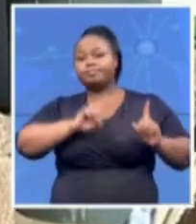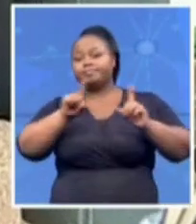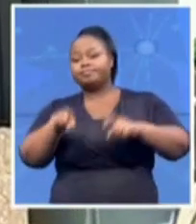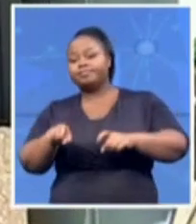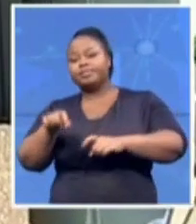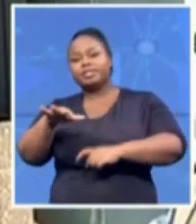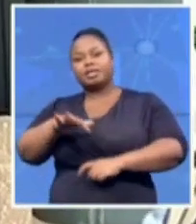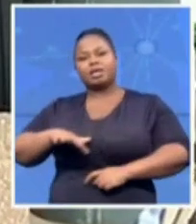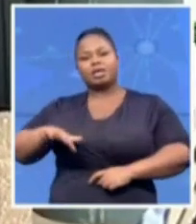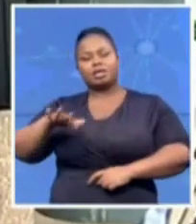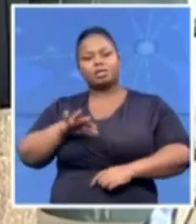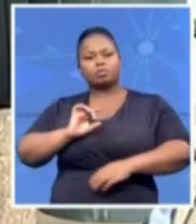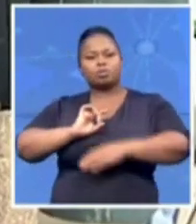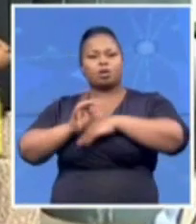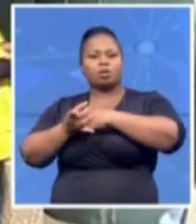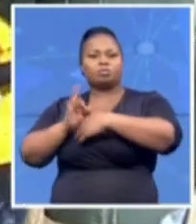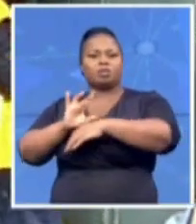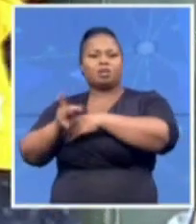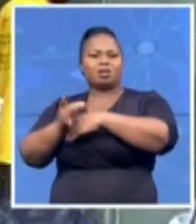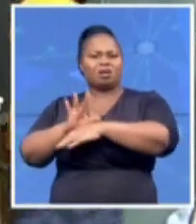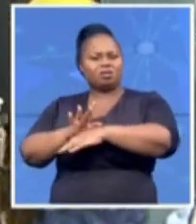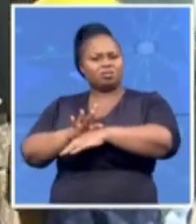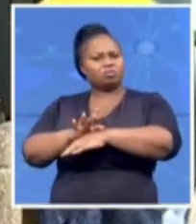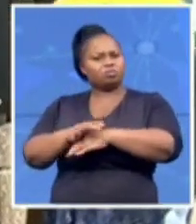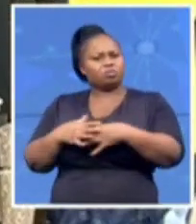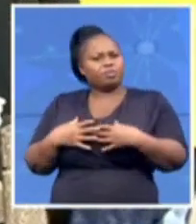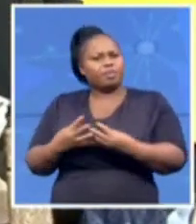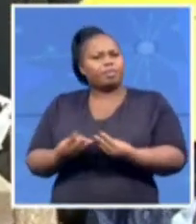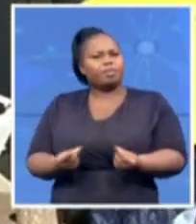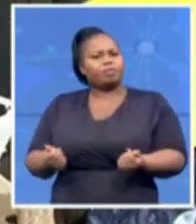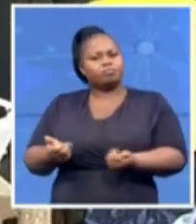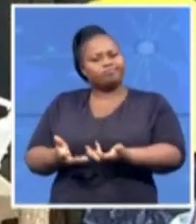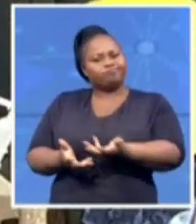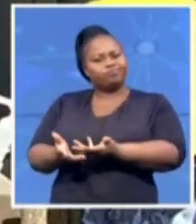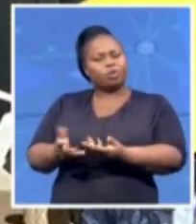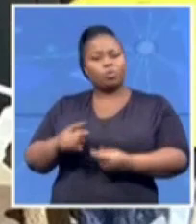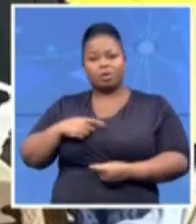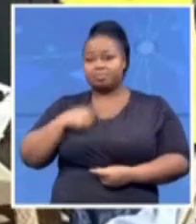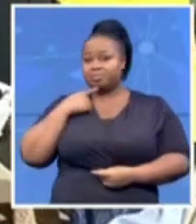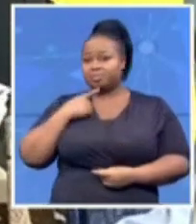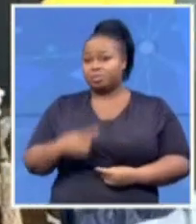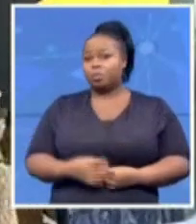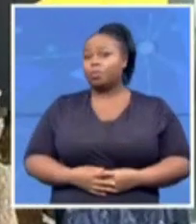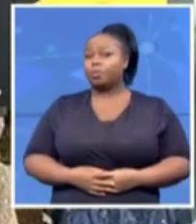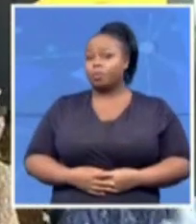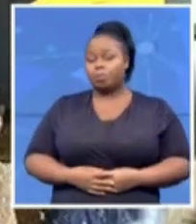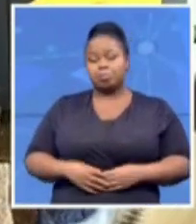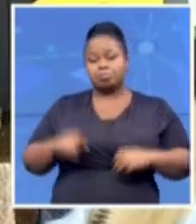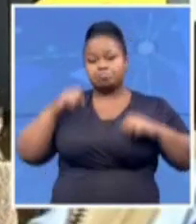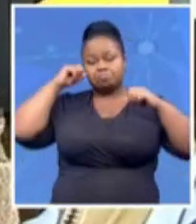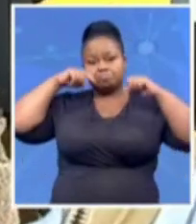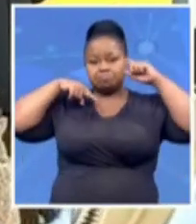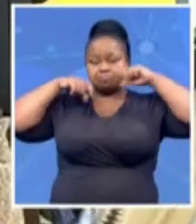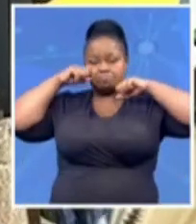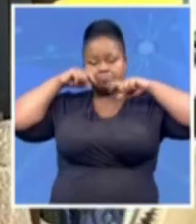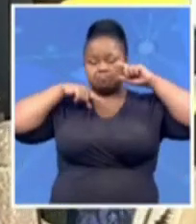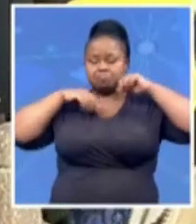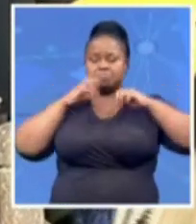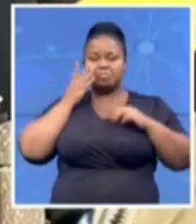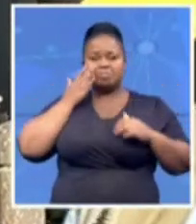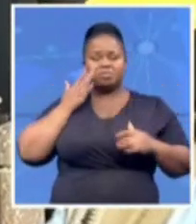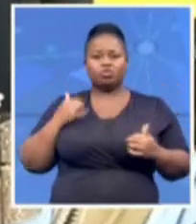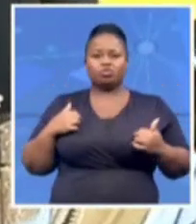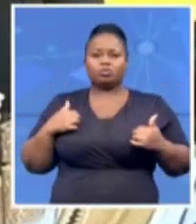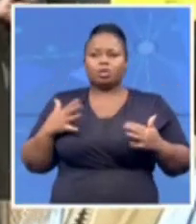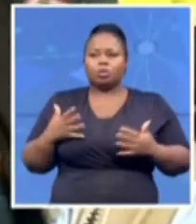to talk to these people, because as I'm saying, they are in tears. When you begin to talk with them, they break down in